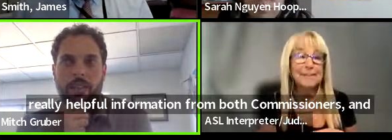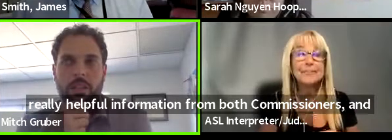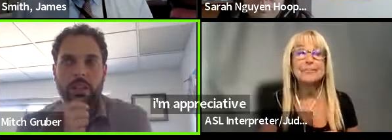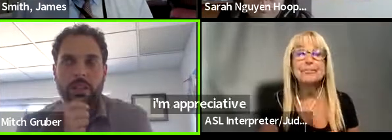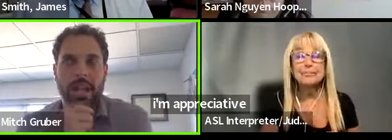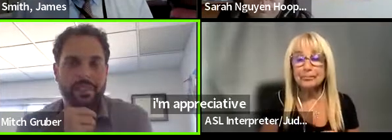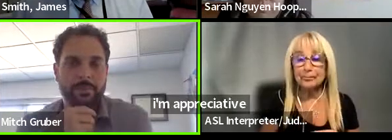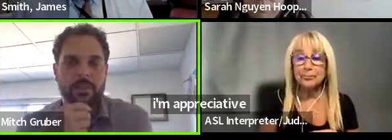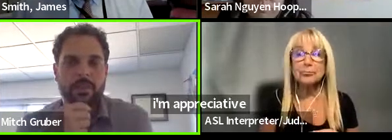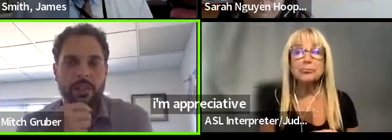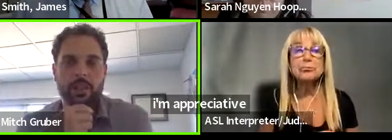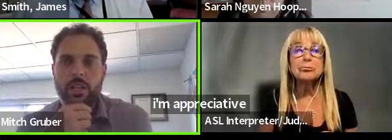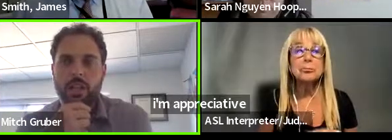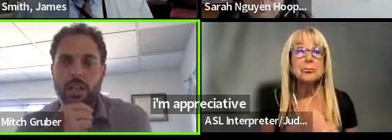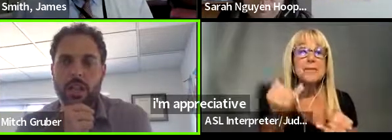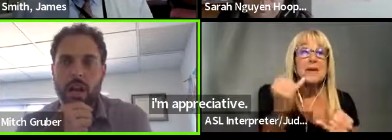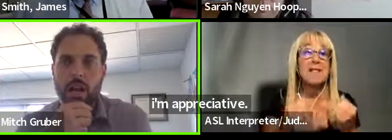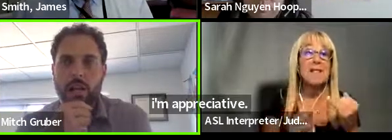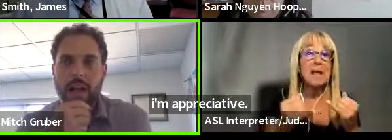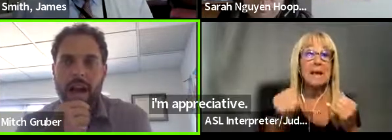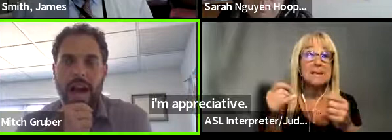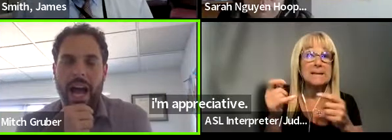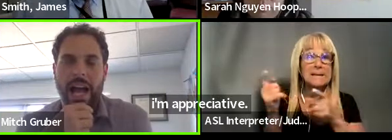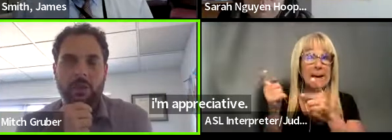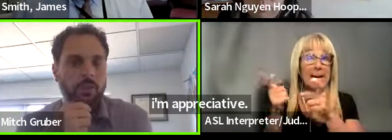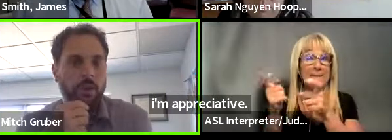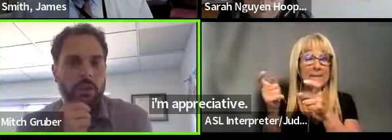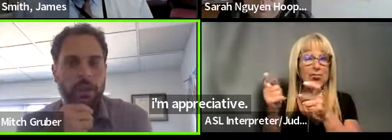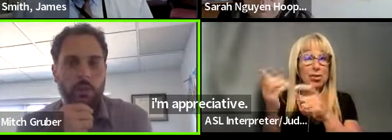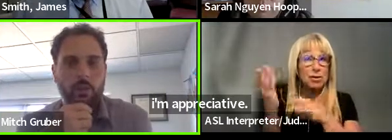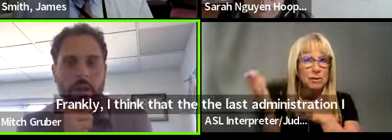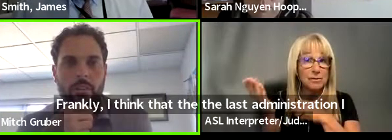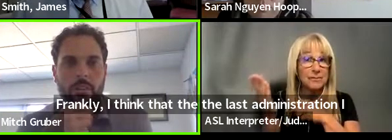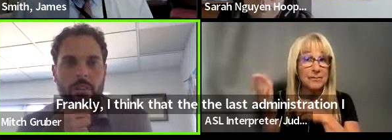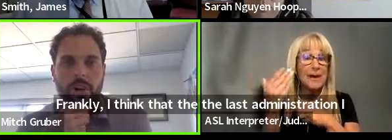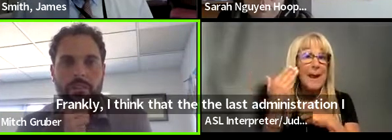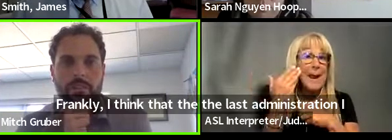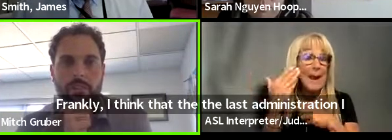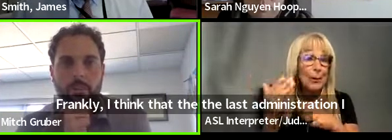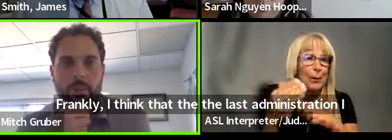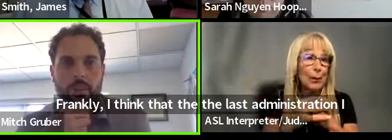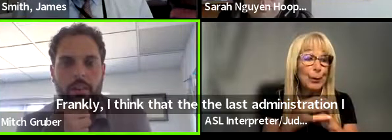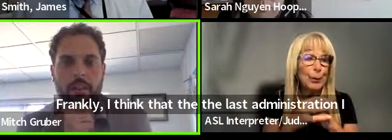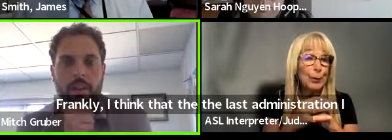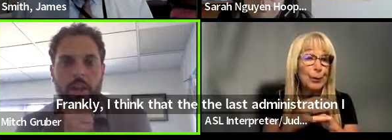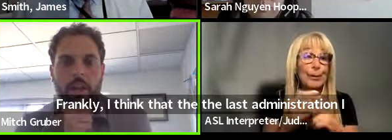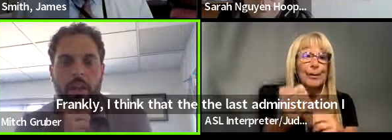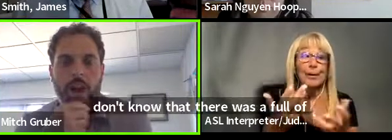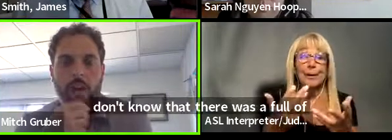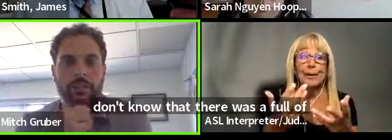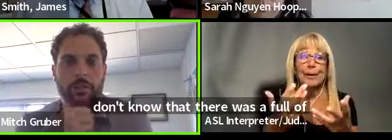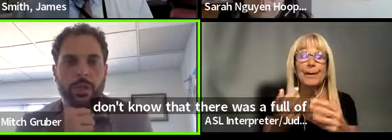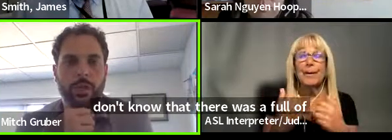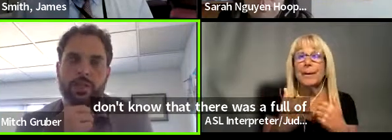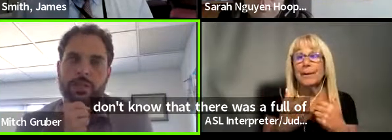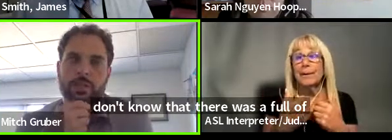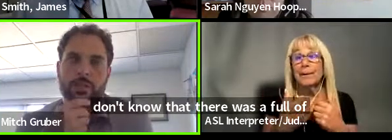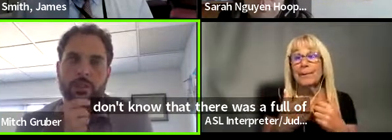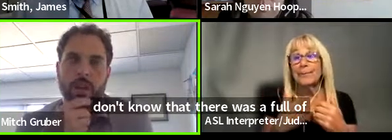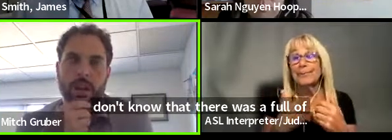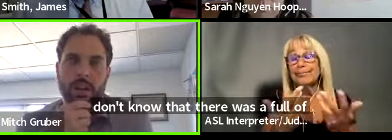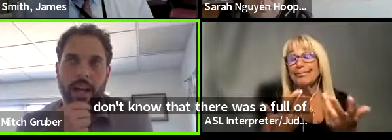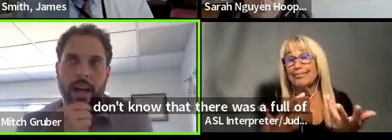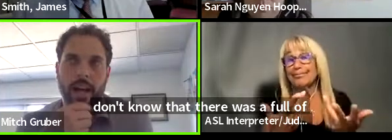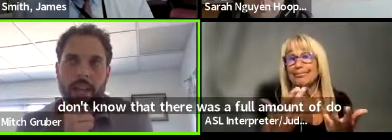the last administration, I don't know that there was a full amount of due